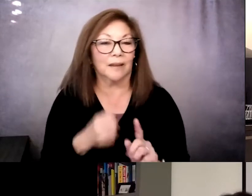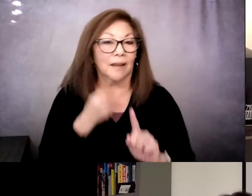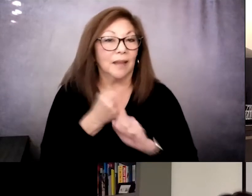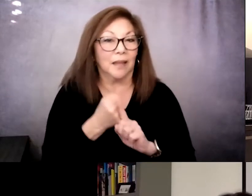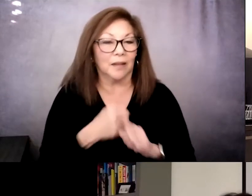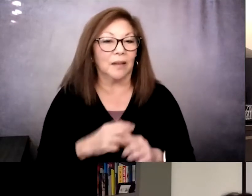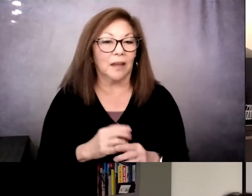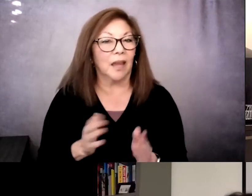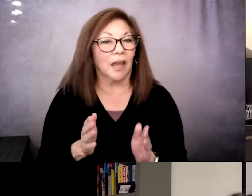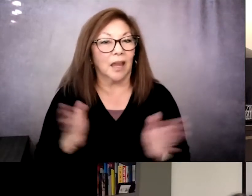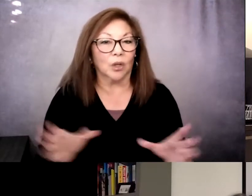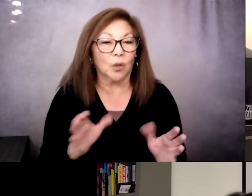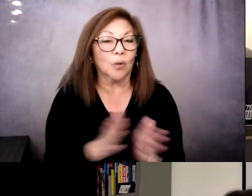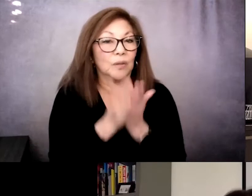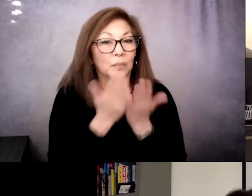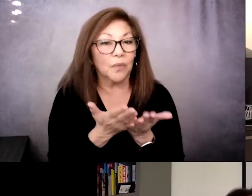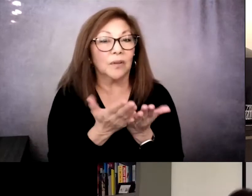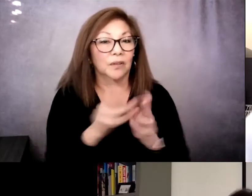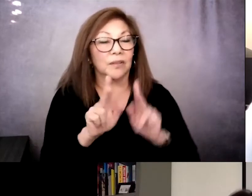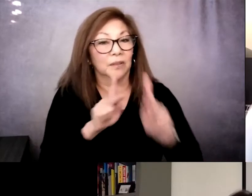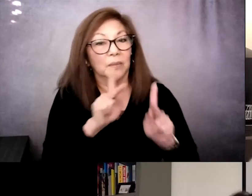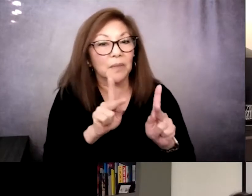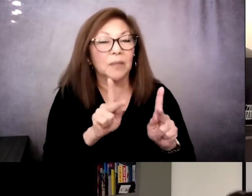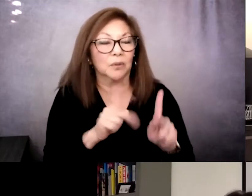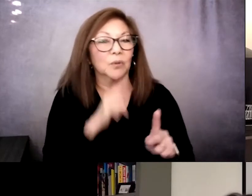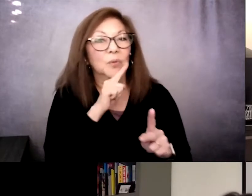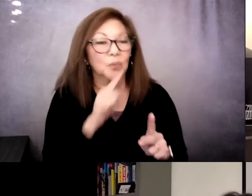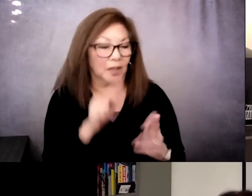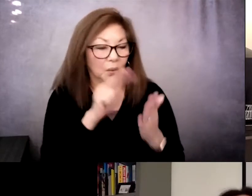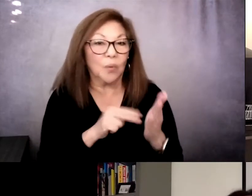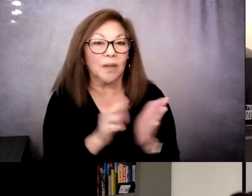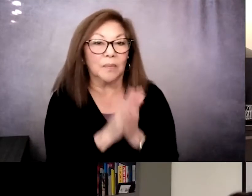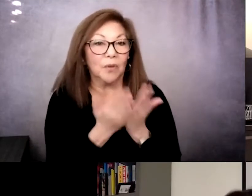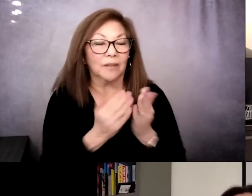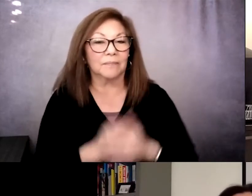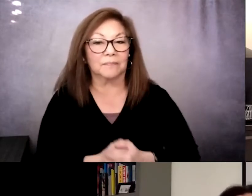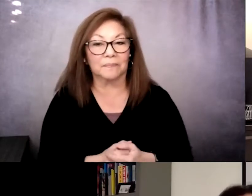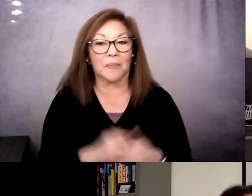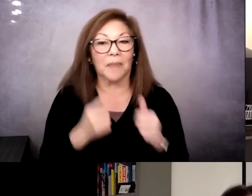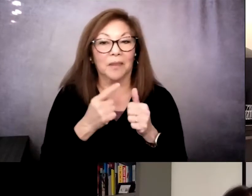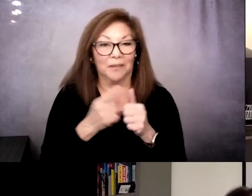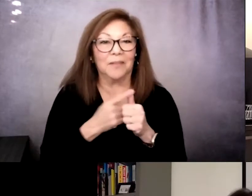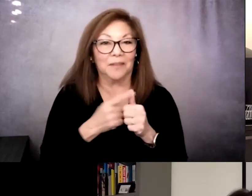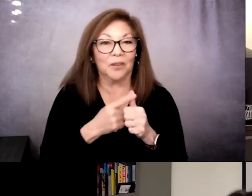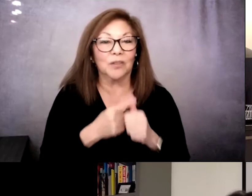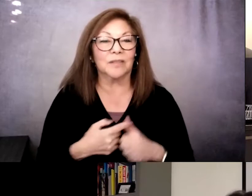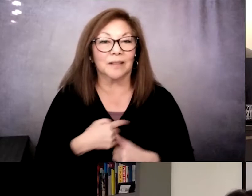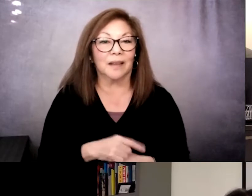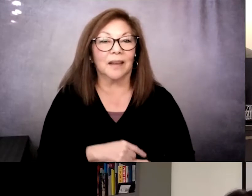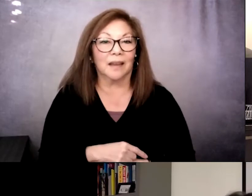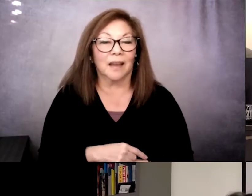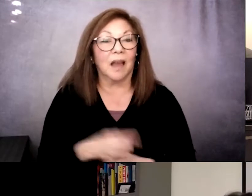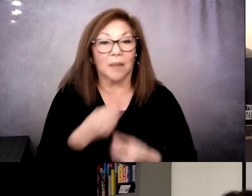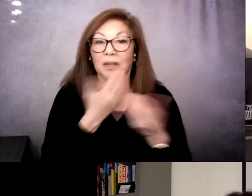to really explore this book. So First, I am going to give